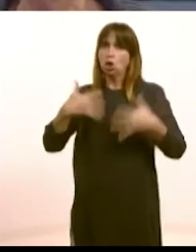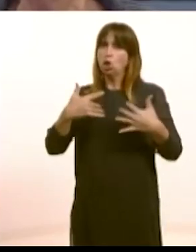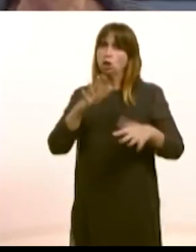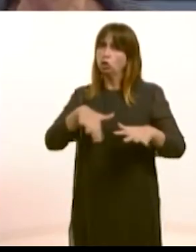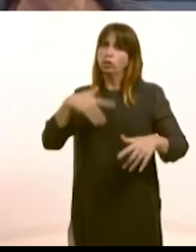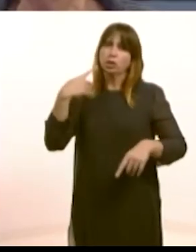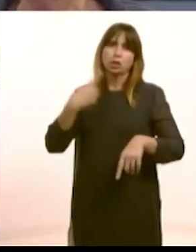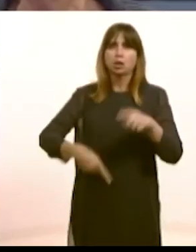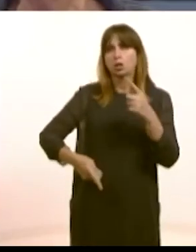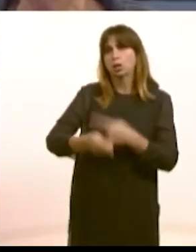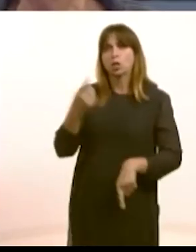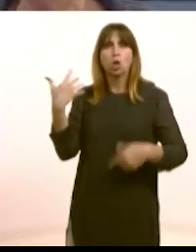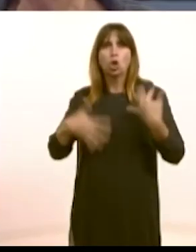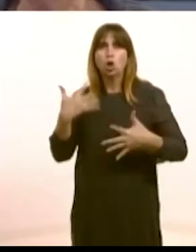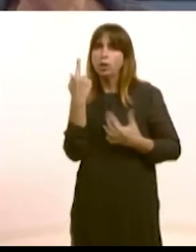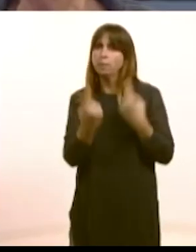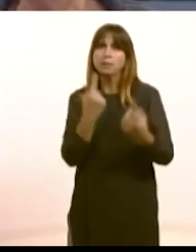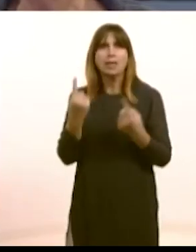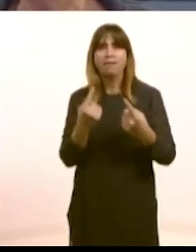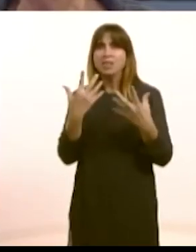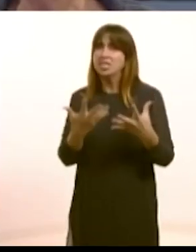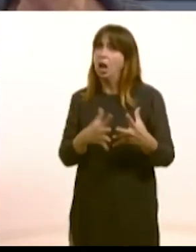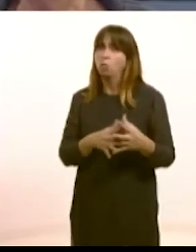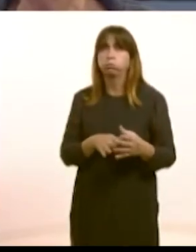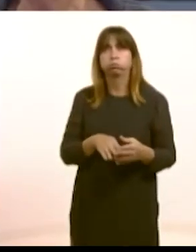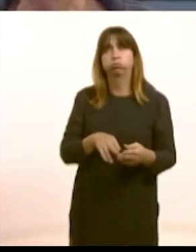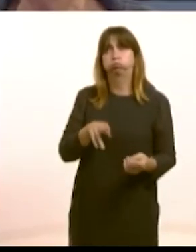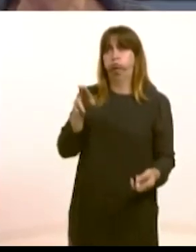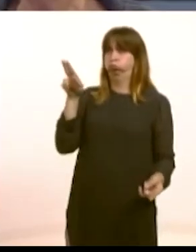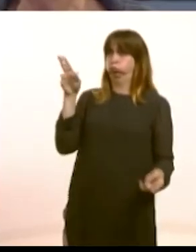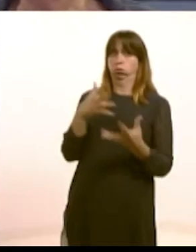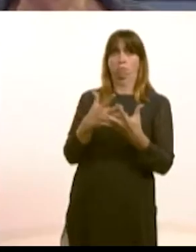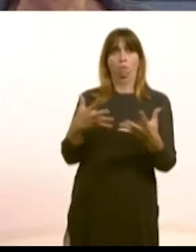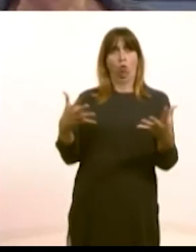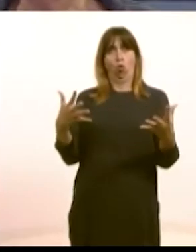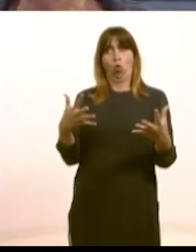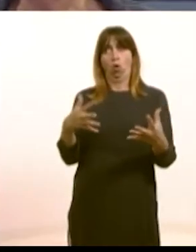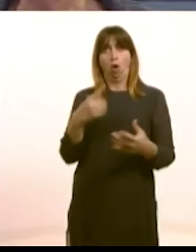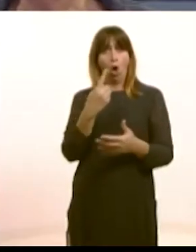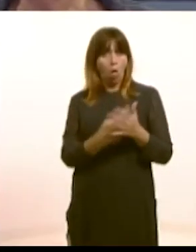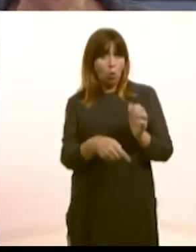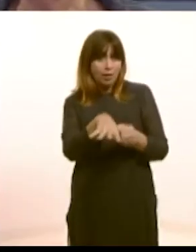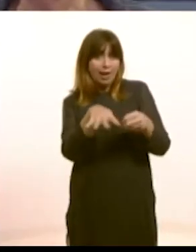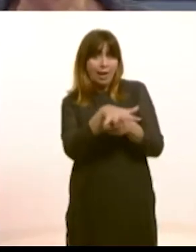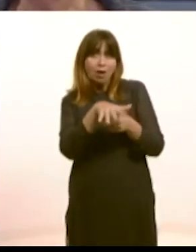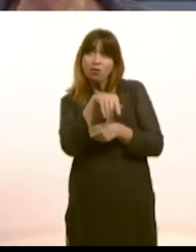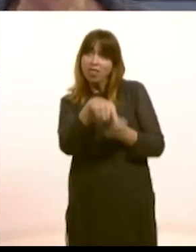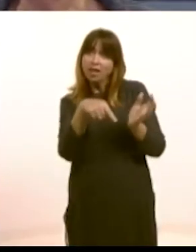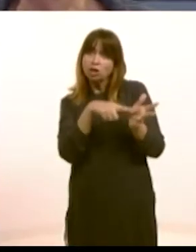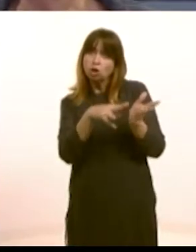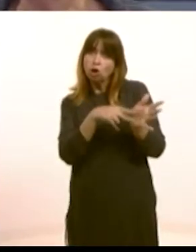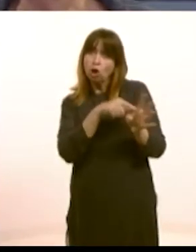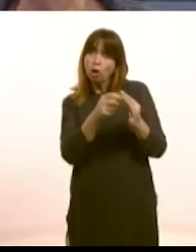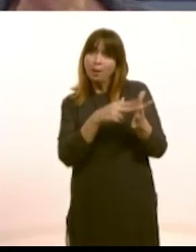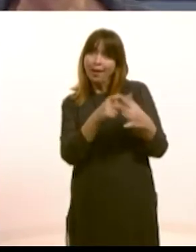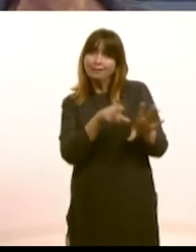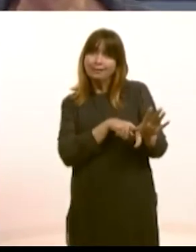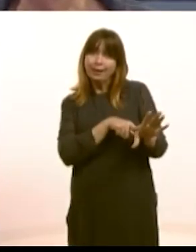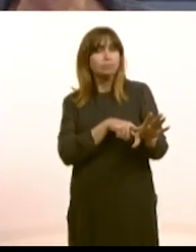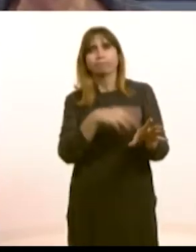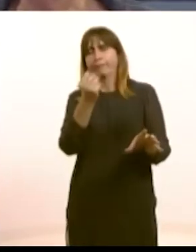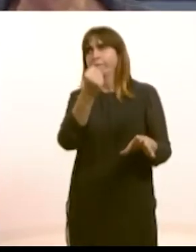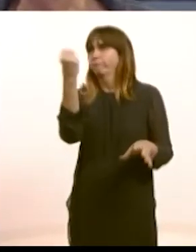roof at Tonopandy Community College, and I don't think for 1 minute that that is an isolated case. Depression, anxiety,